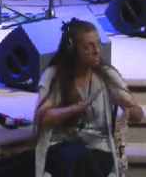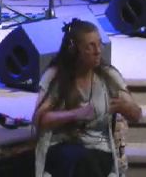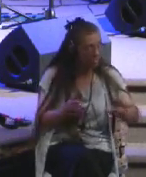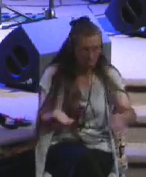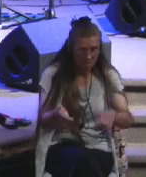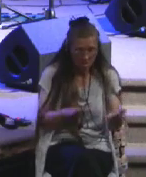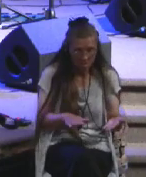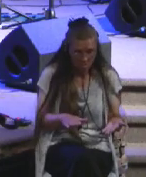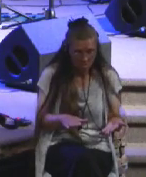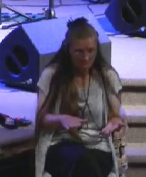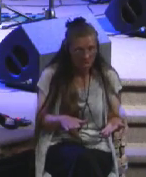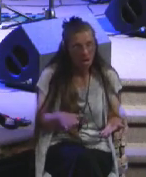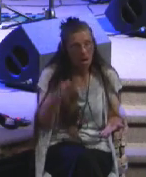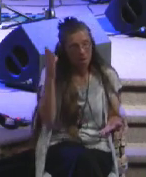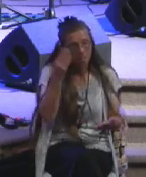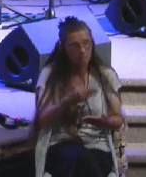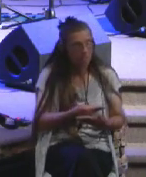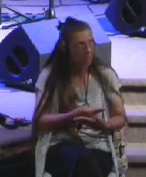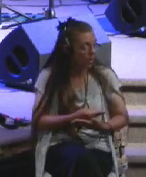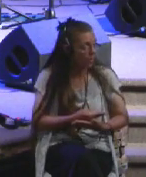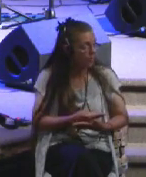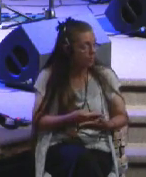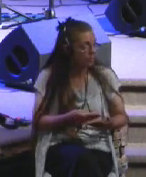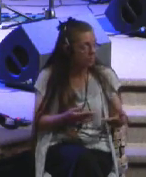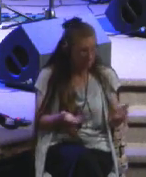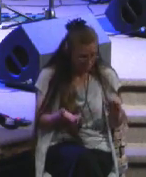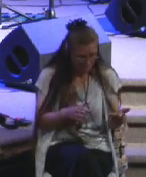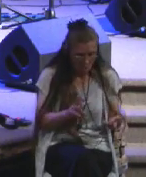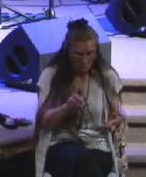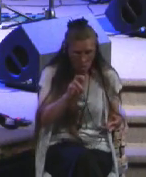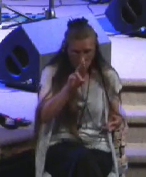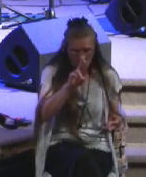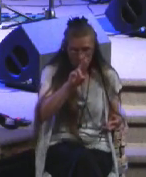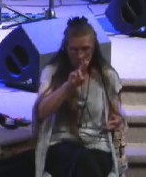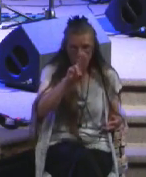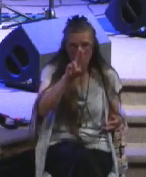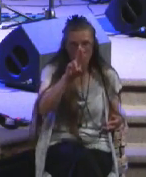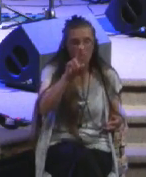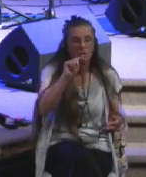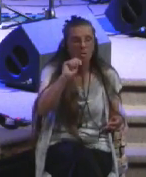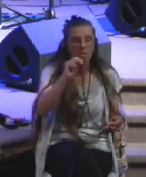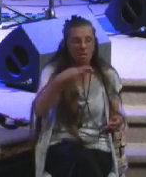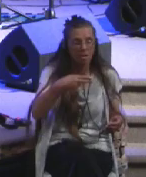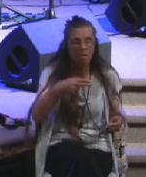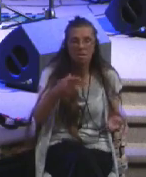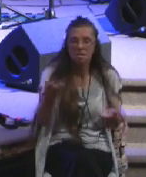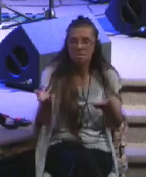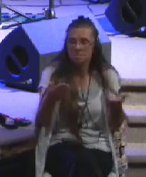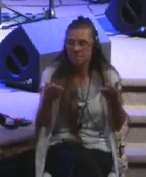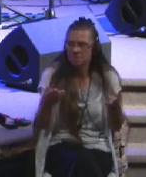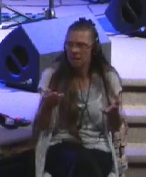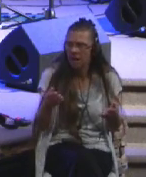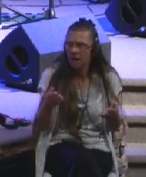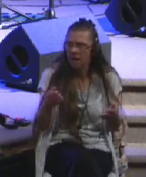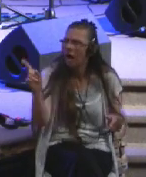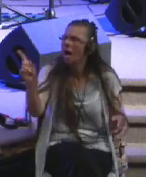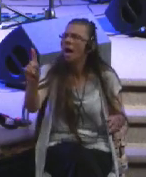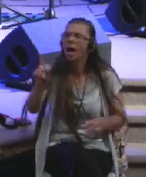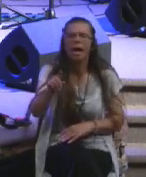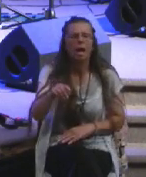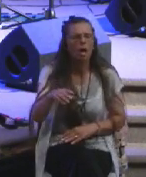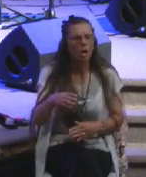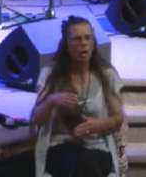it was. You can go and look at the book of Ruth. Have you seen where Ruth comes back with her mother-in-law? And somebody said, hey, who's